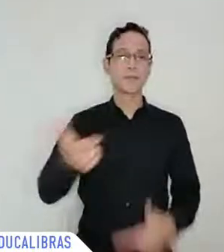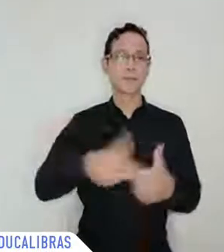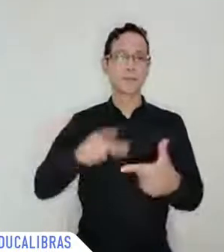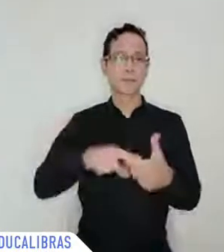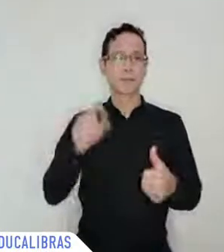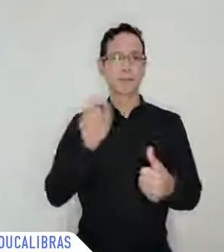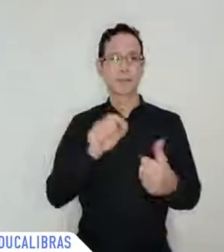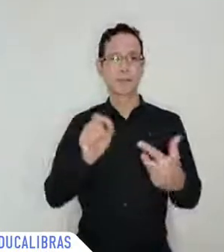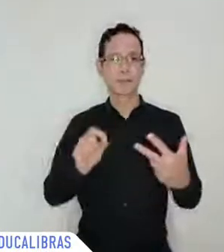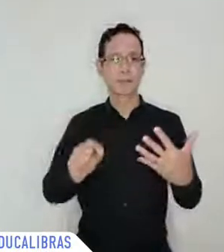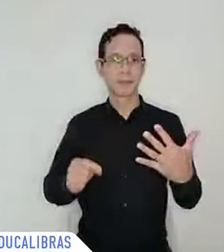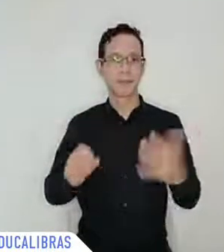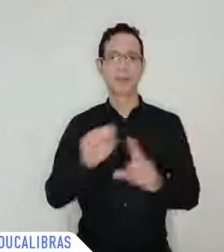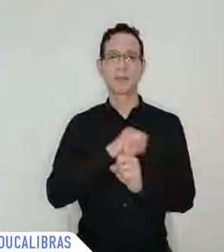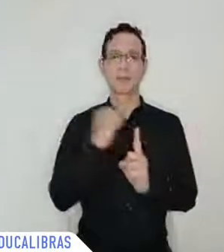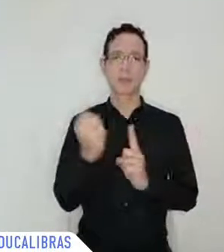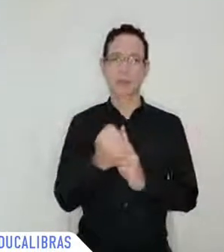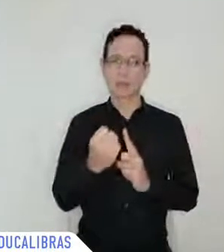of democracy in Brazil.